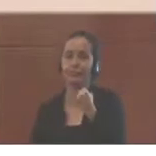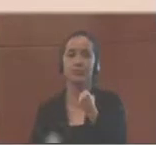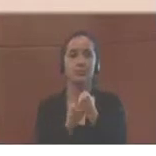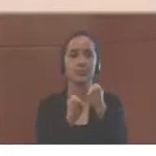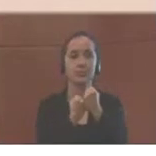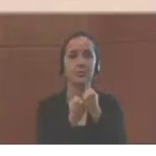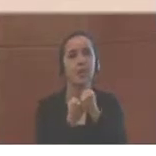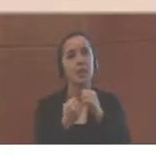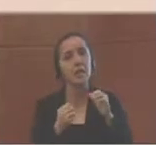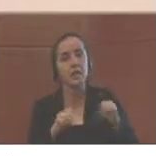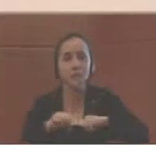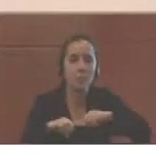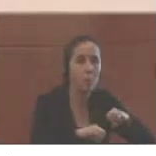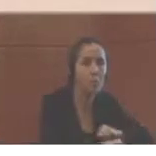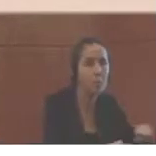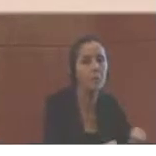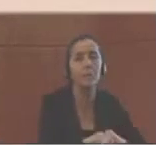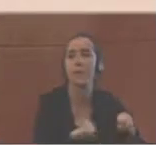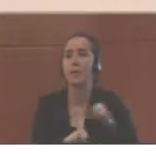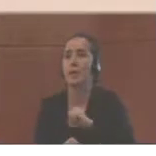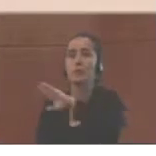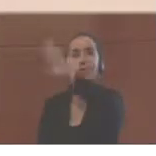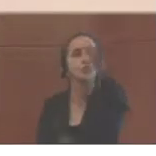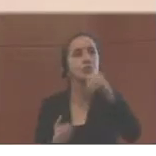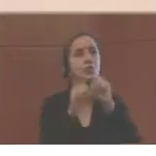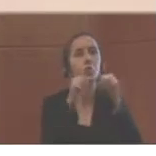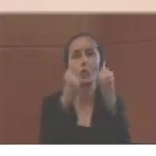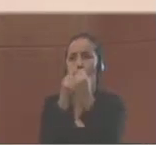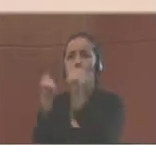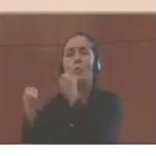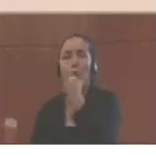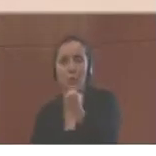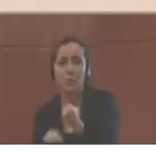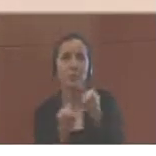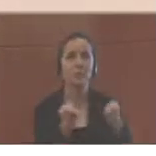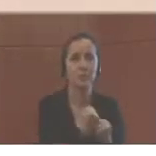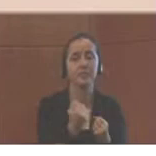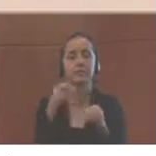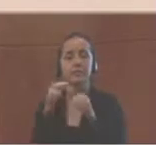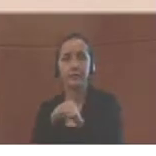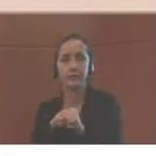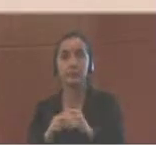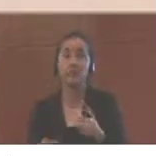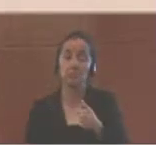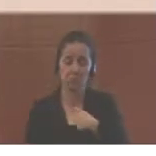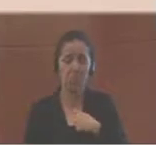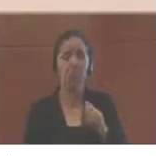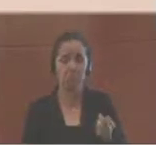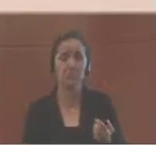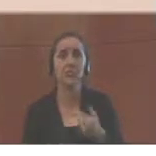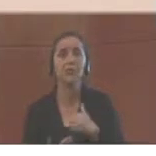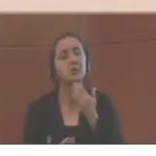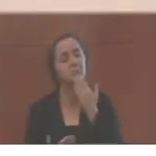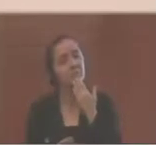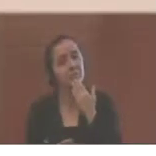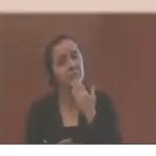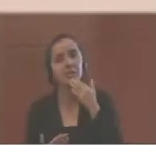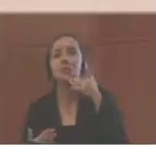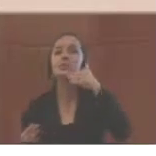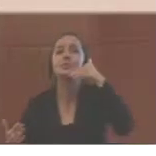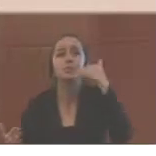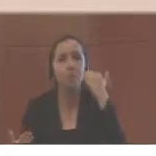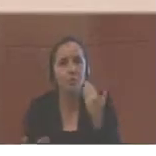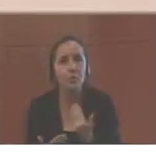as a whole requires the work of mobilization of all of the groups of society. So I